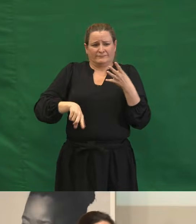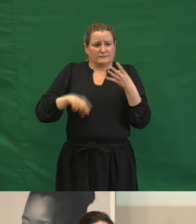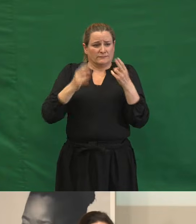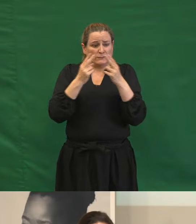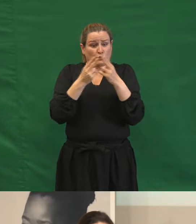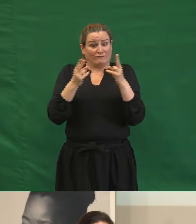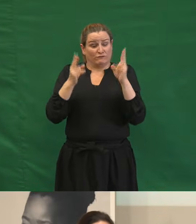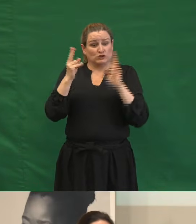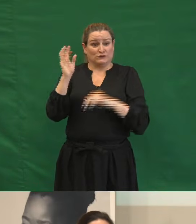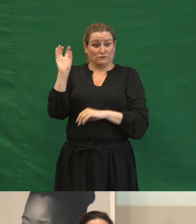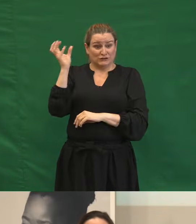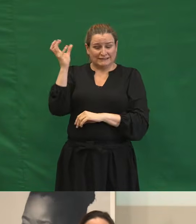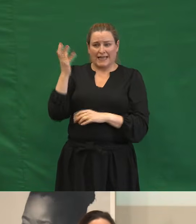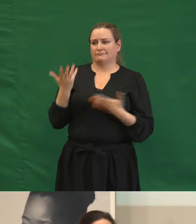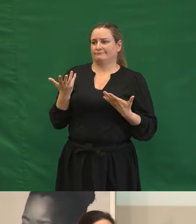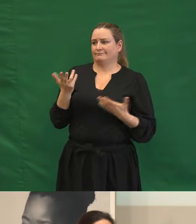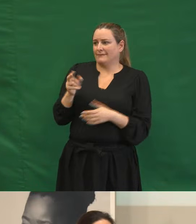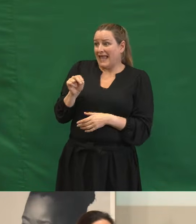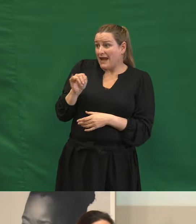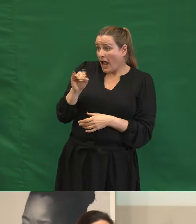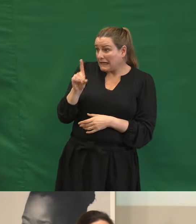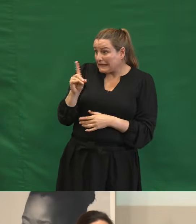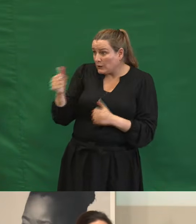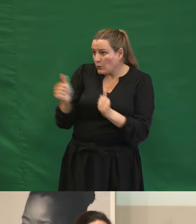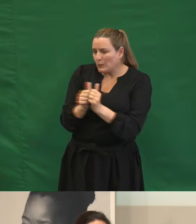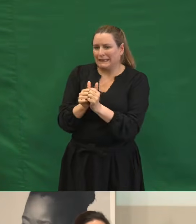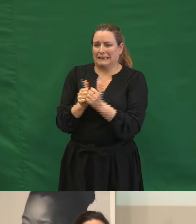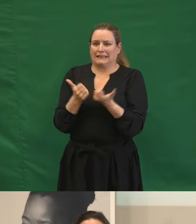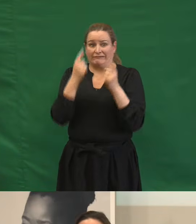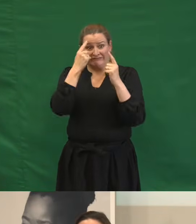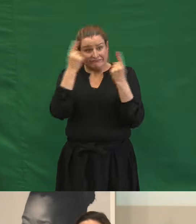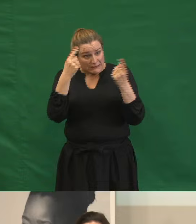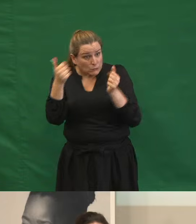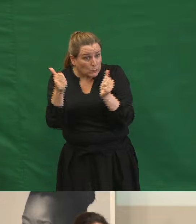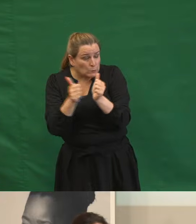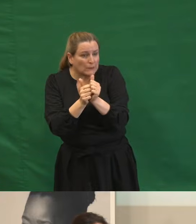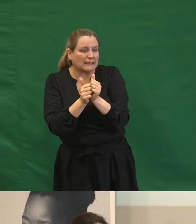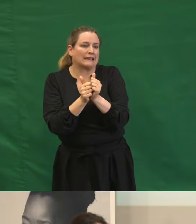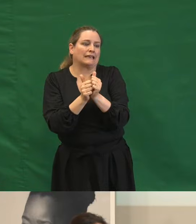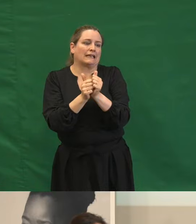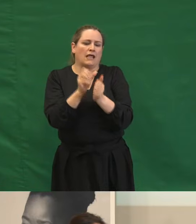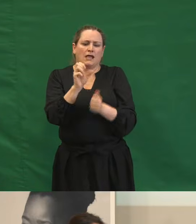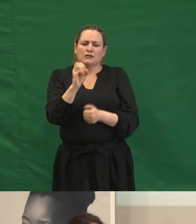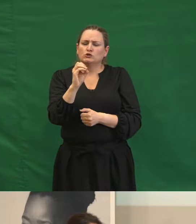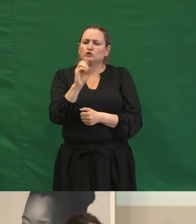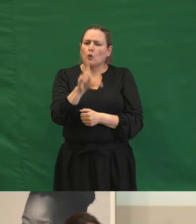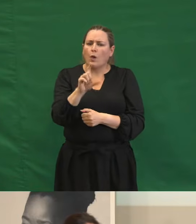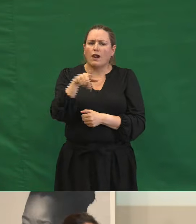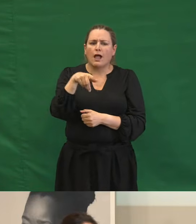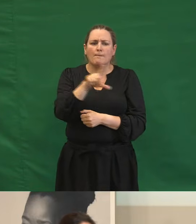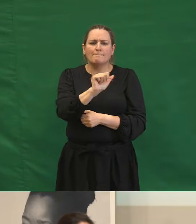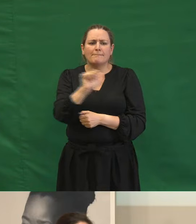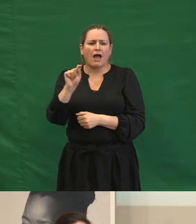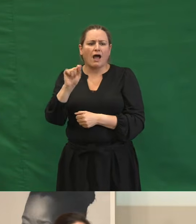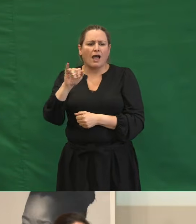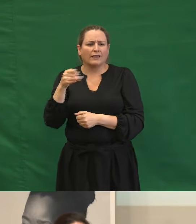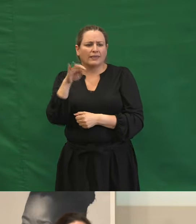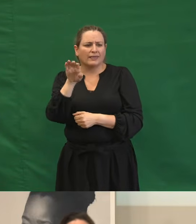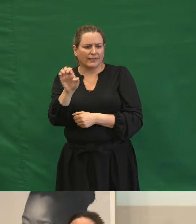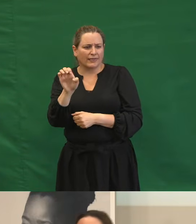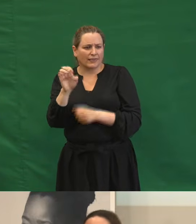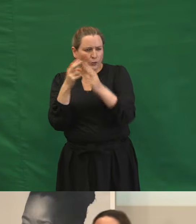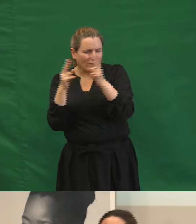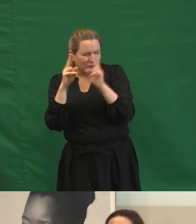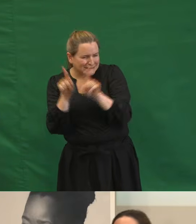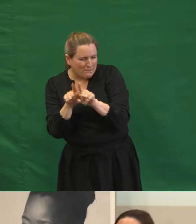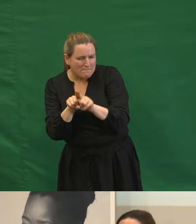Free State, the NID, WITS, Sol Plaatje University, and so on. So